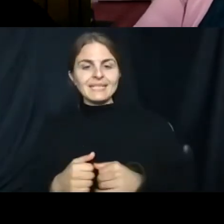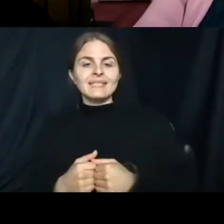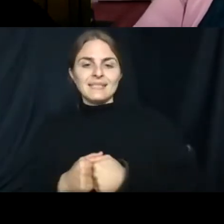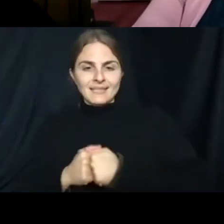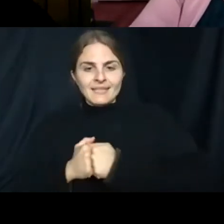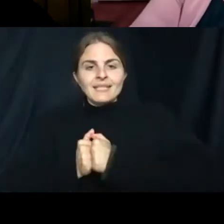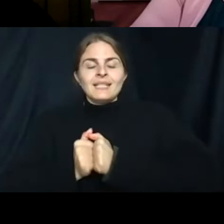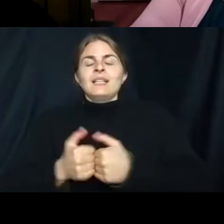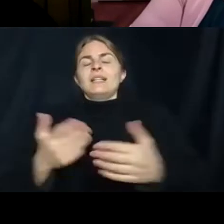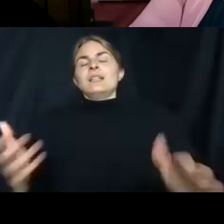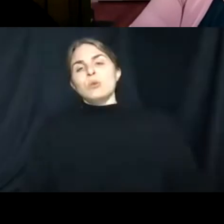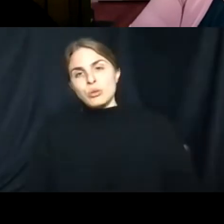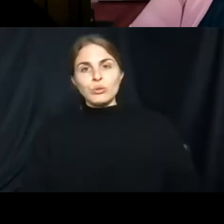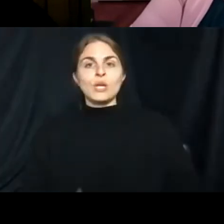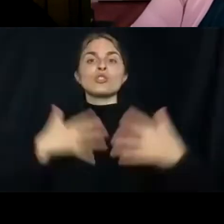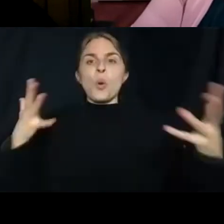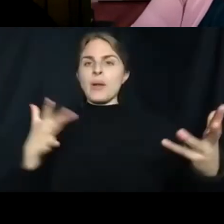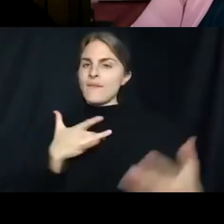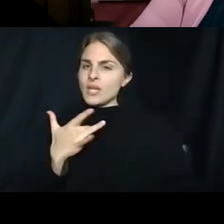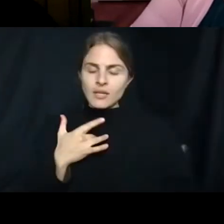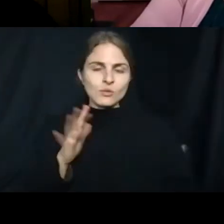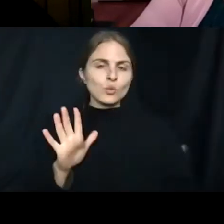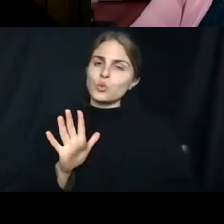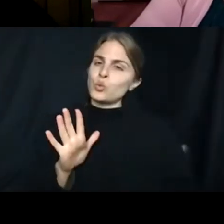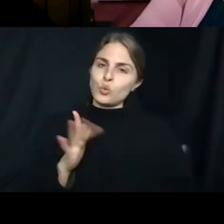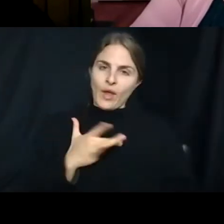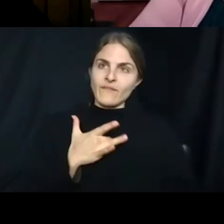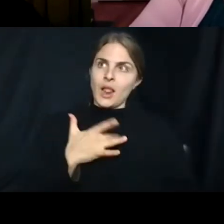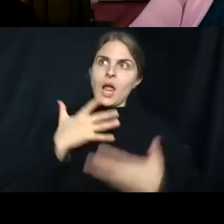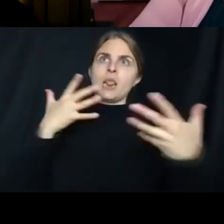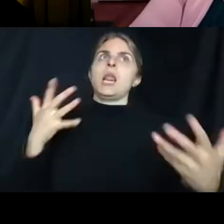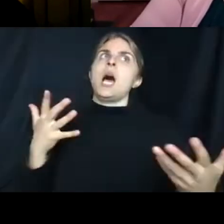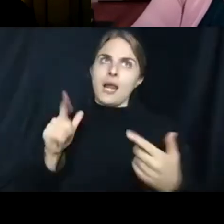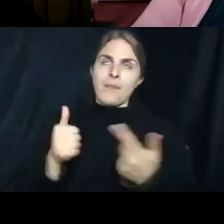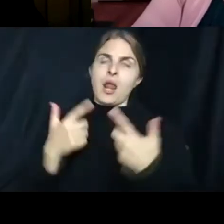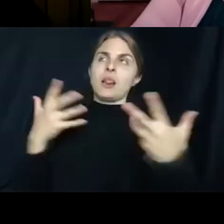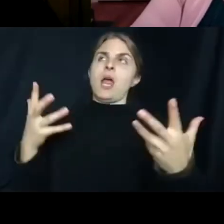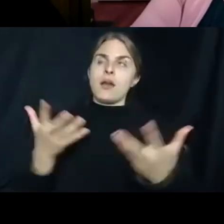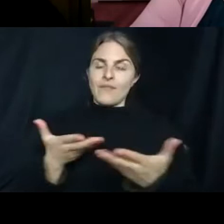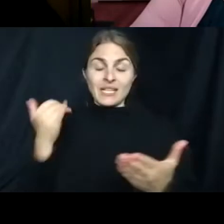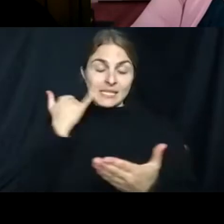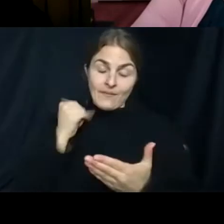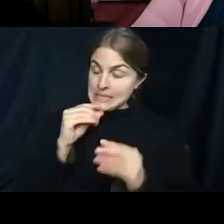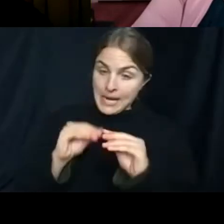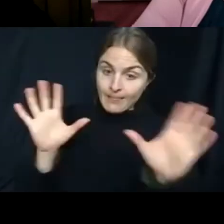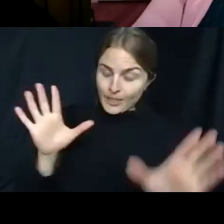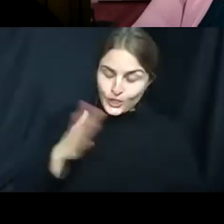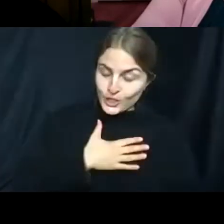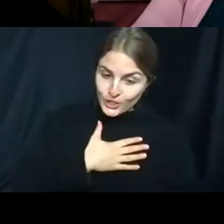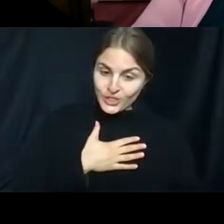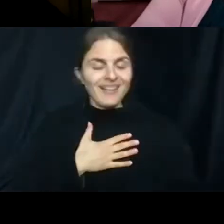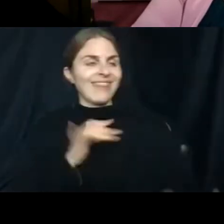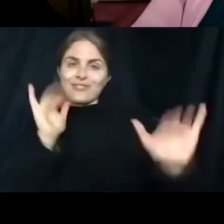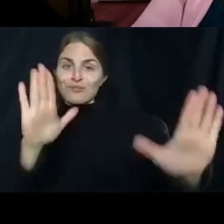I have so many feelings about this. I have feelings about a lot of things, if that isn't clear. That is so great. I love that.